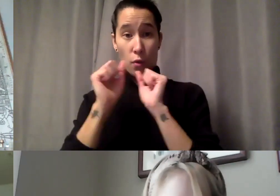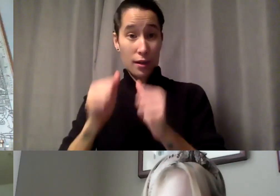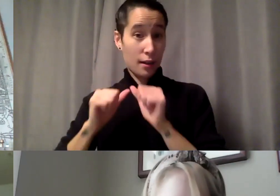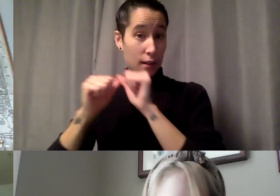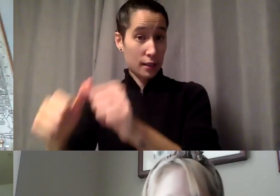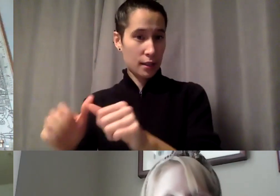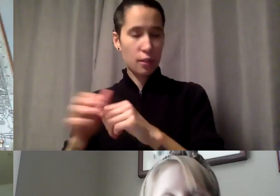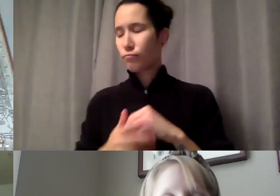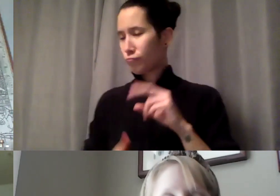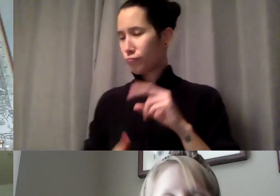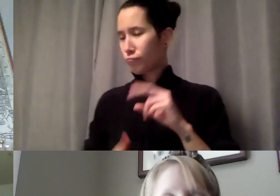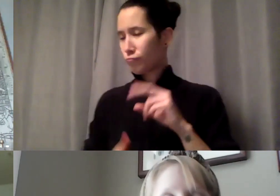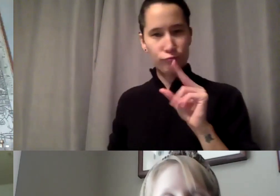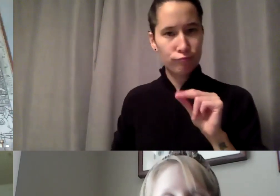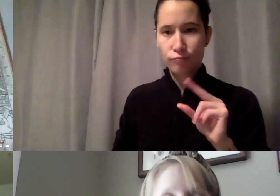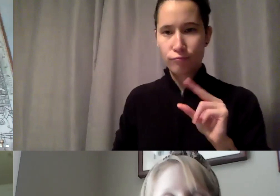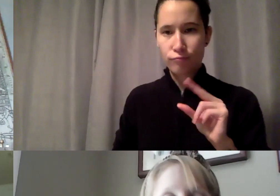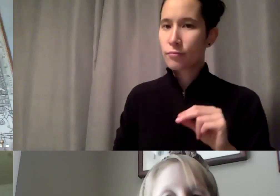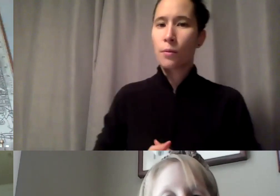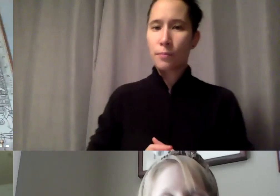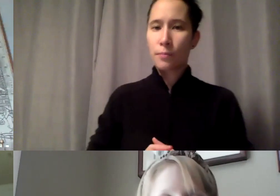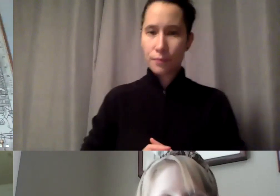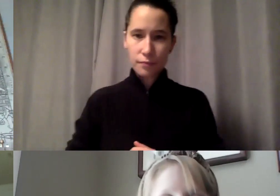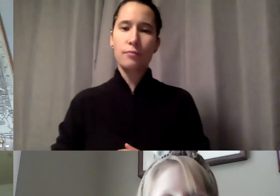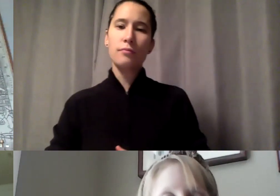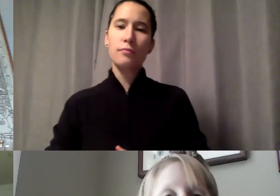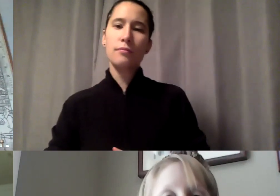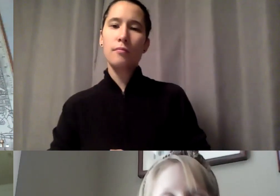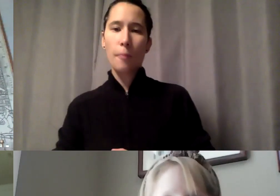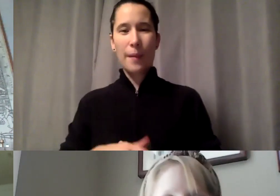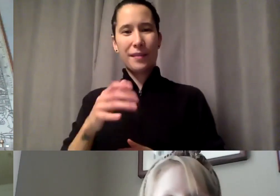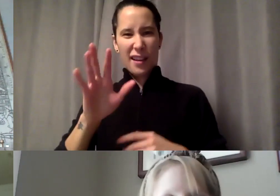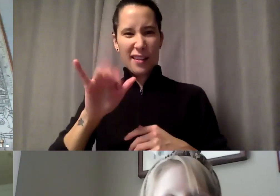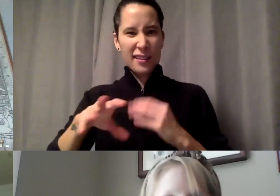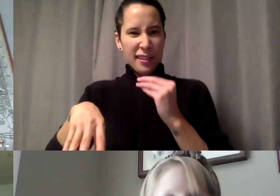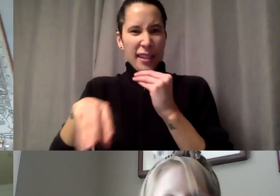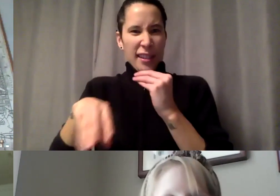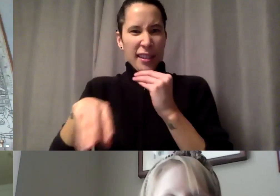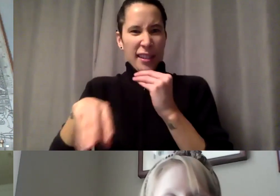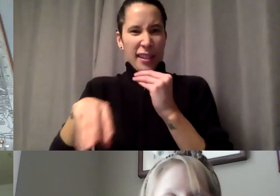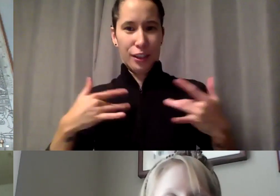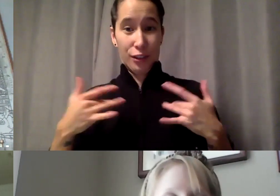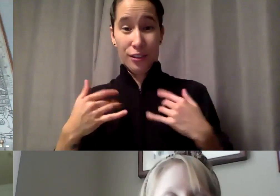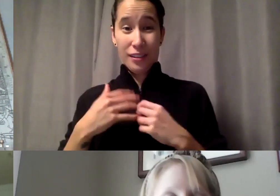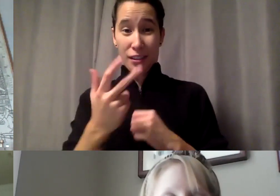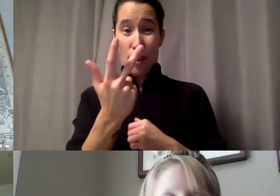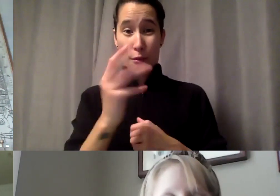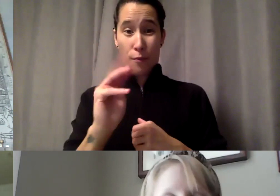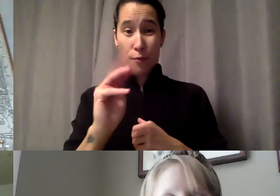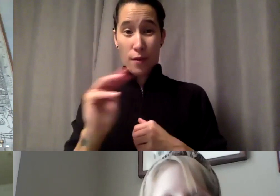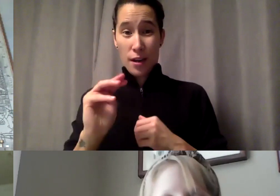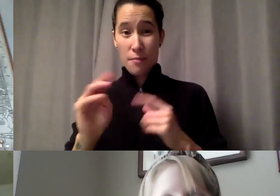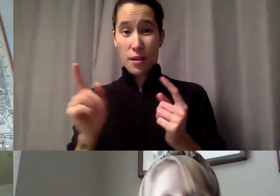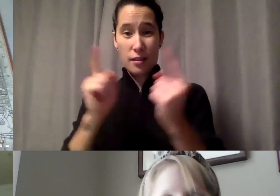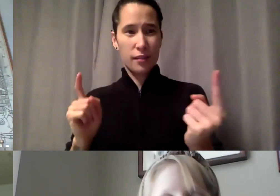I think, and that's to speak to, there are additional concerns, and it's not just the 3 meters of distance. So it's not as simple